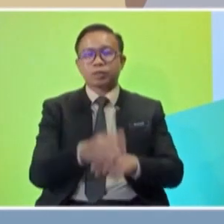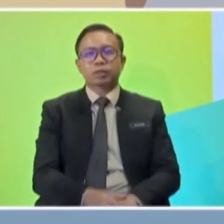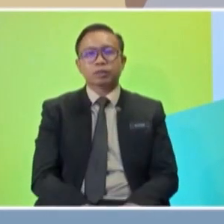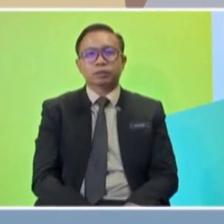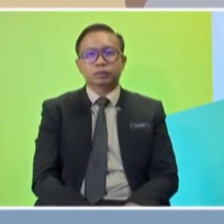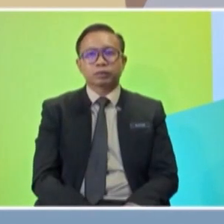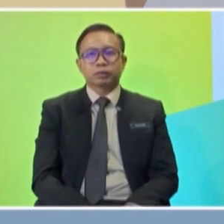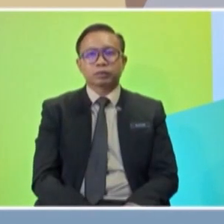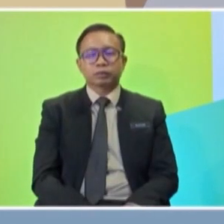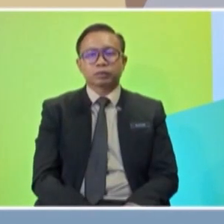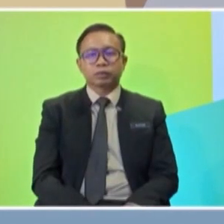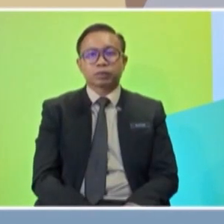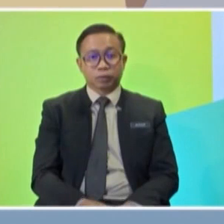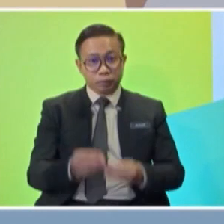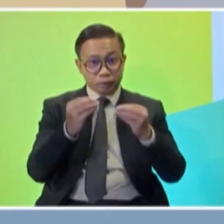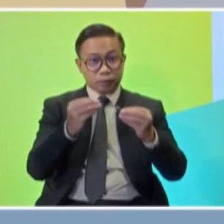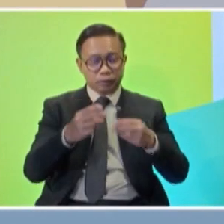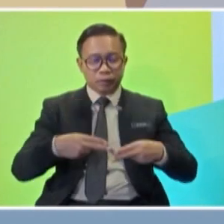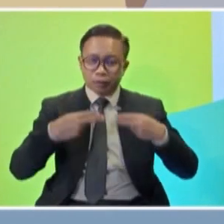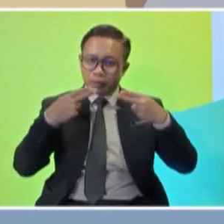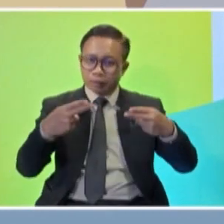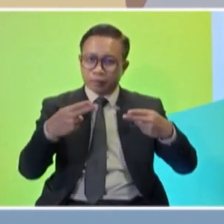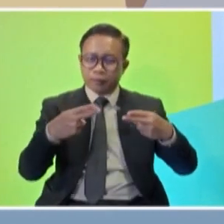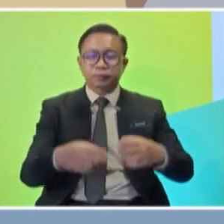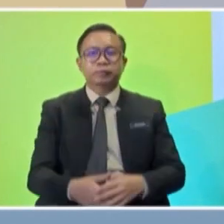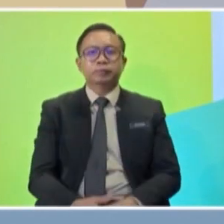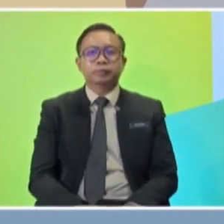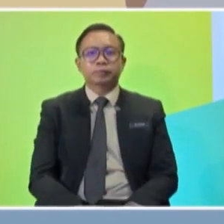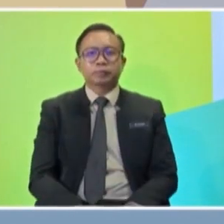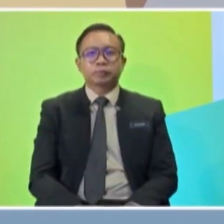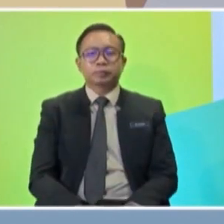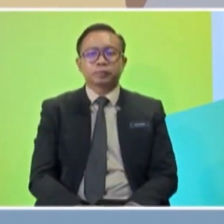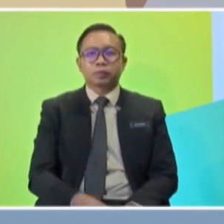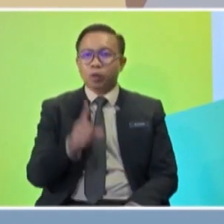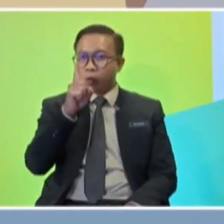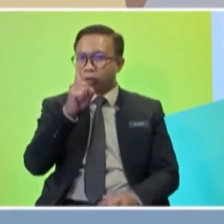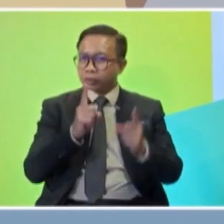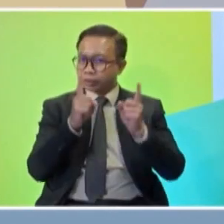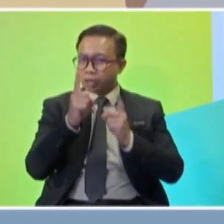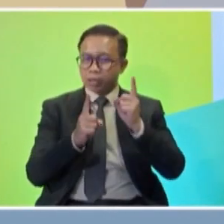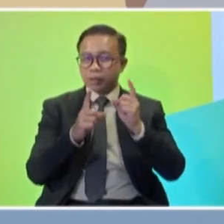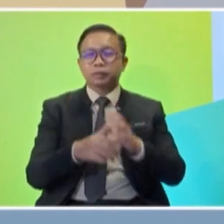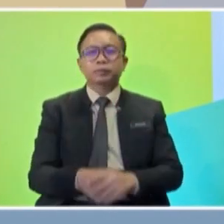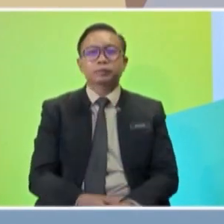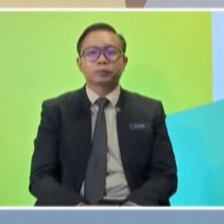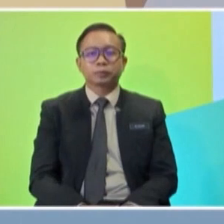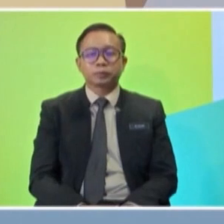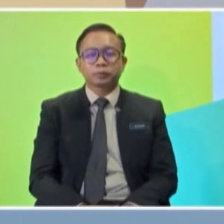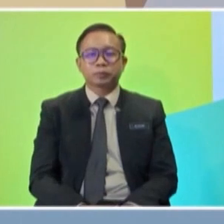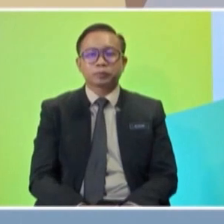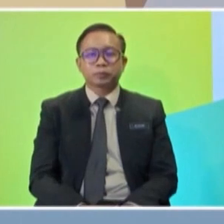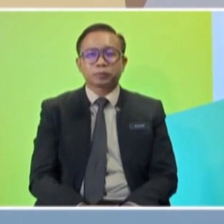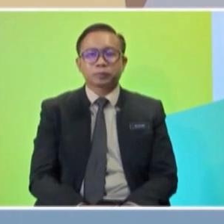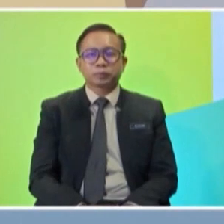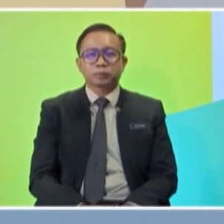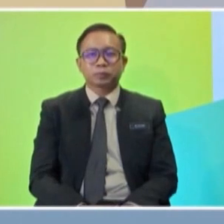him? Yes, we shall. So alright. Hari gets a star. Your star is on the way, Hari. Okay. Okay.